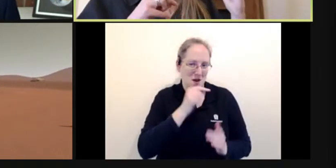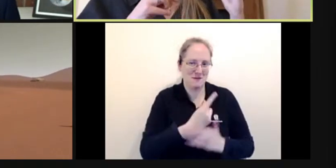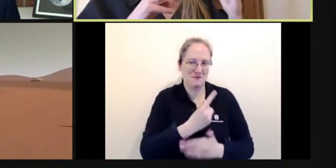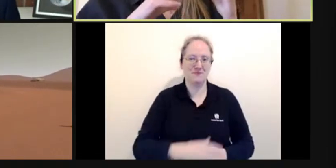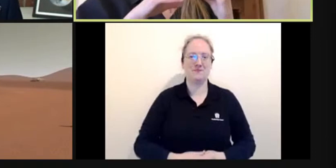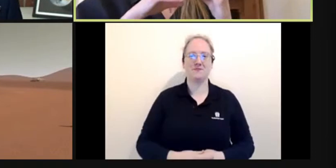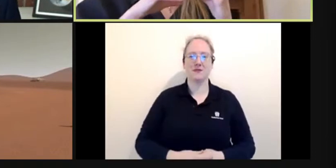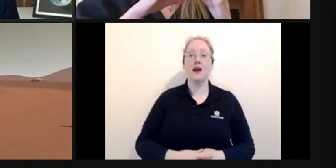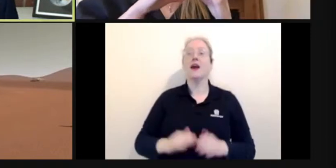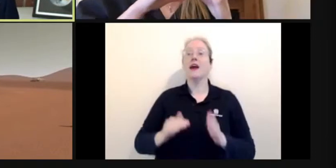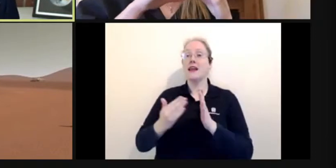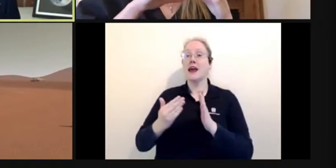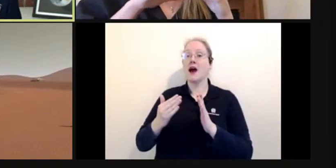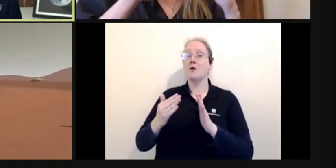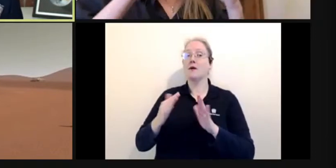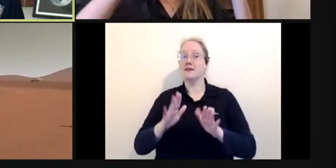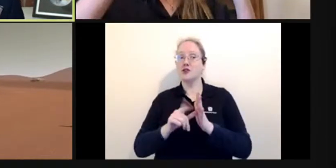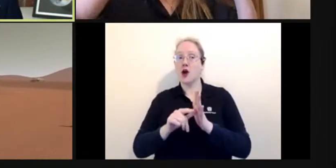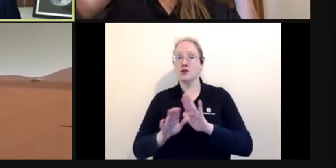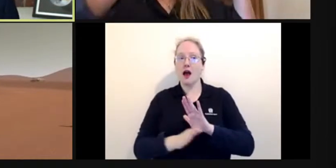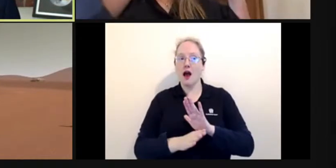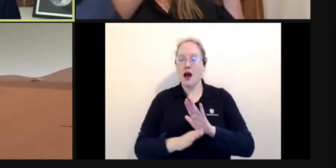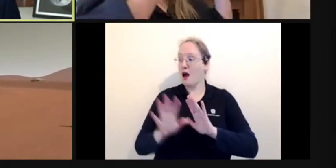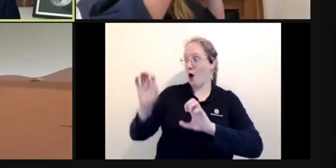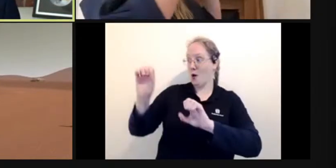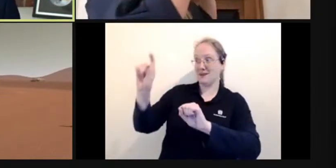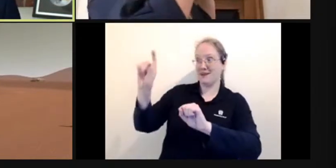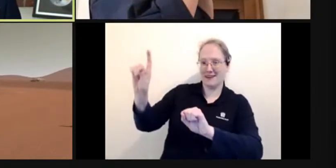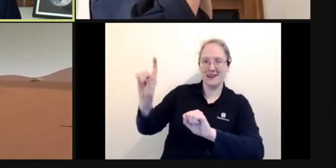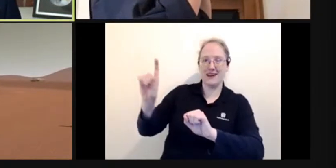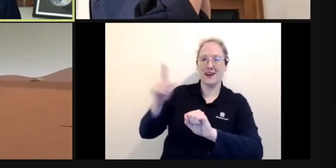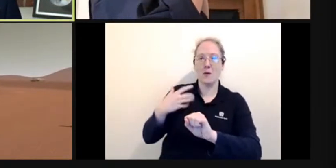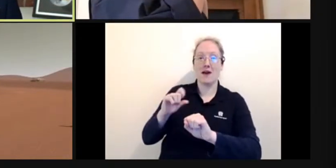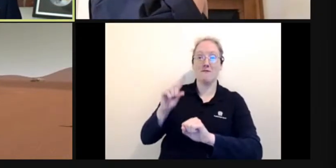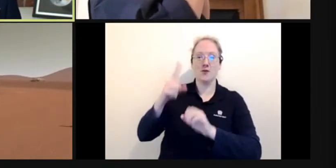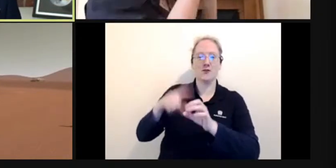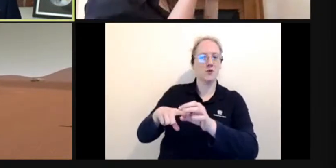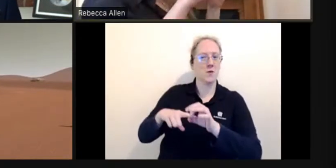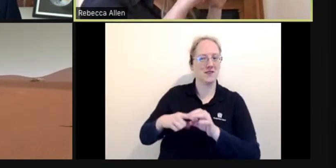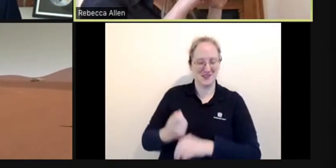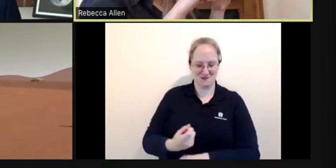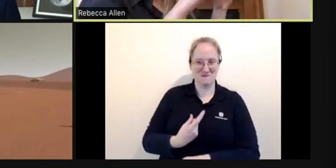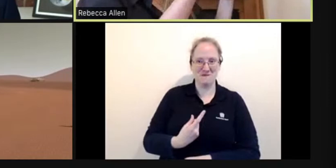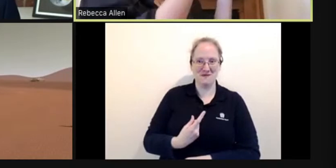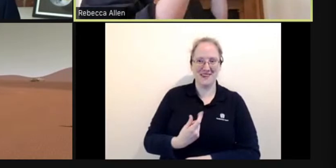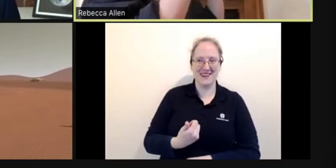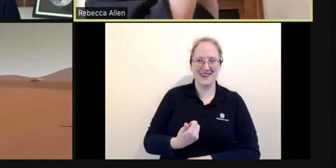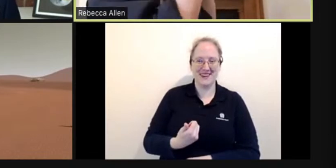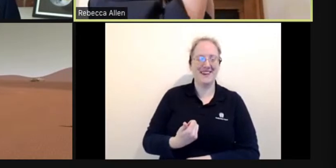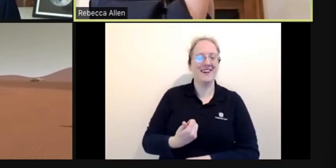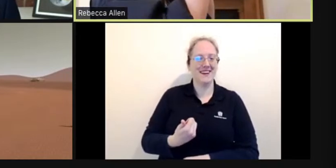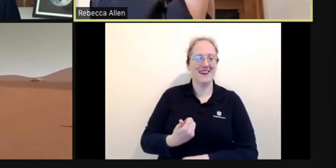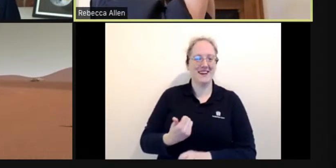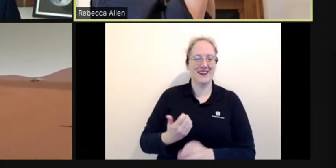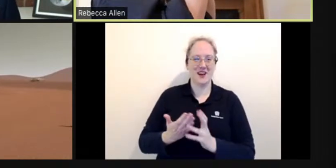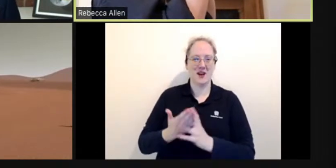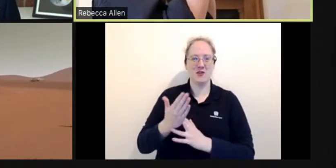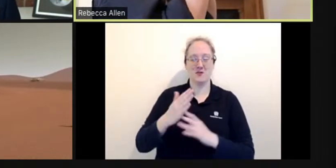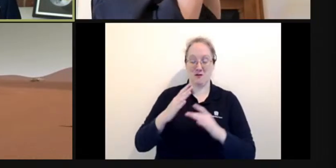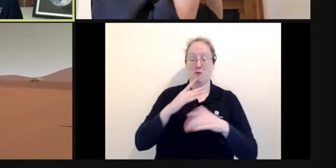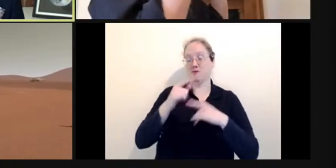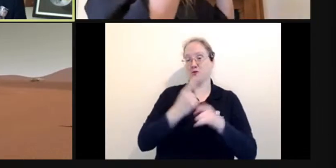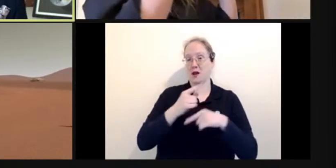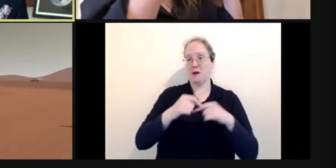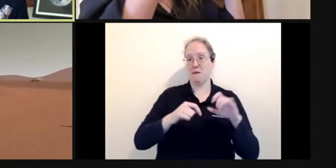and leave. Oh, well, I was about to say, we actually have our first question come through on the solar system. So